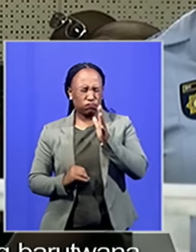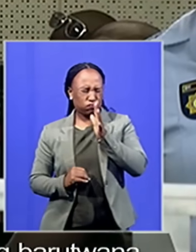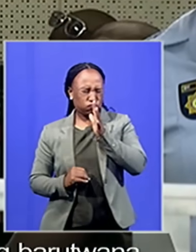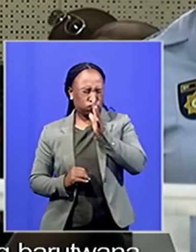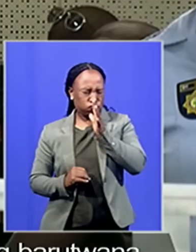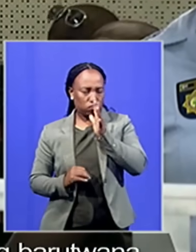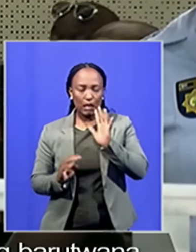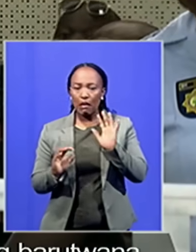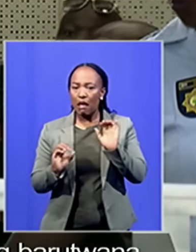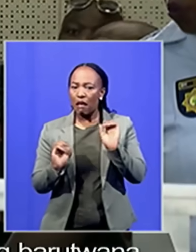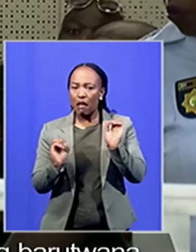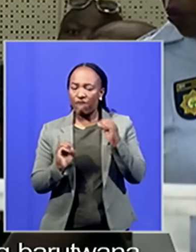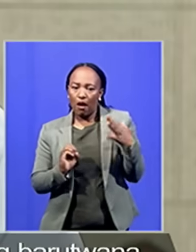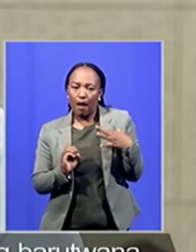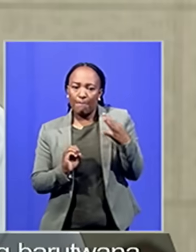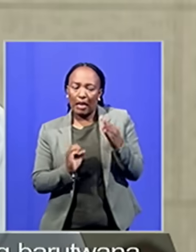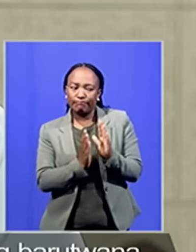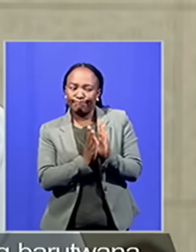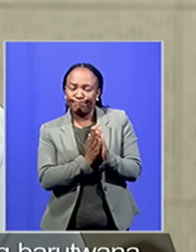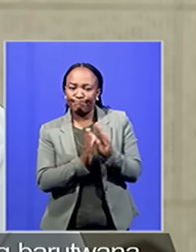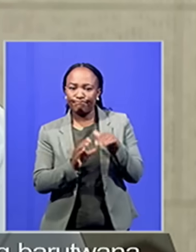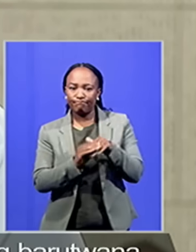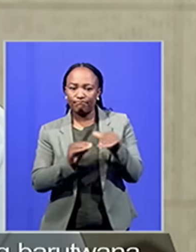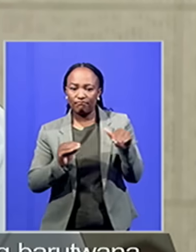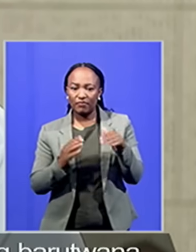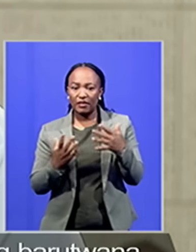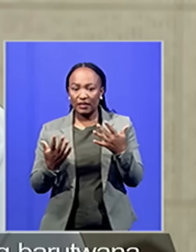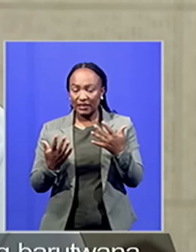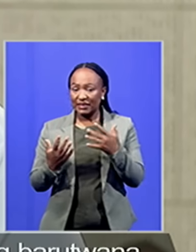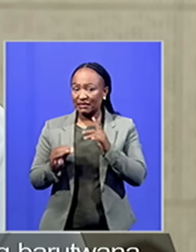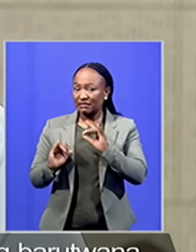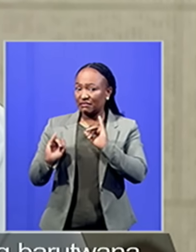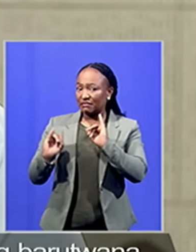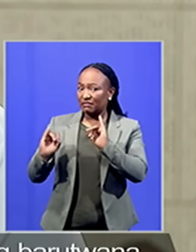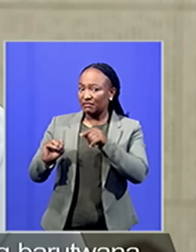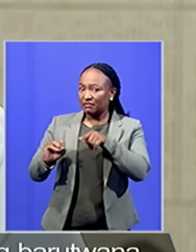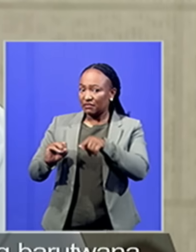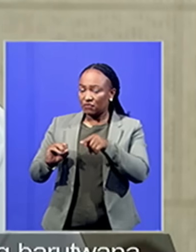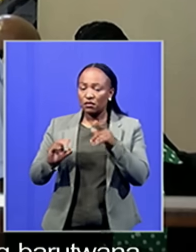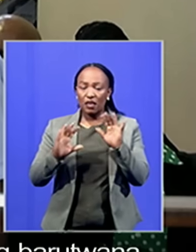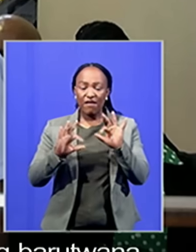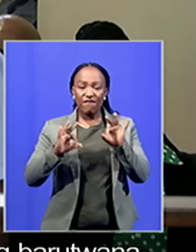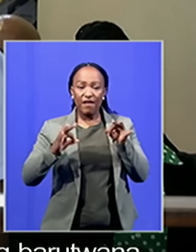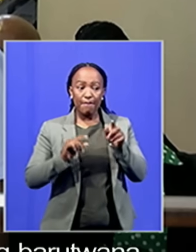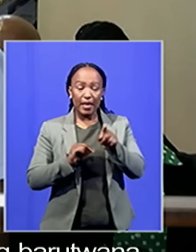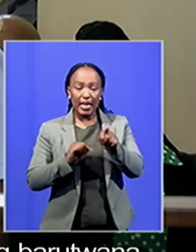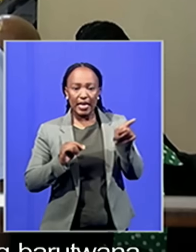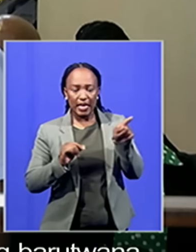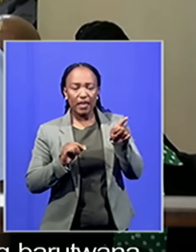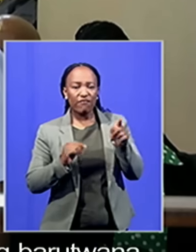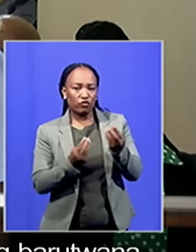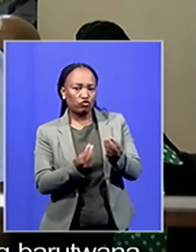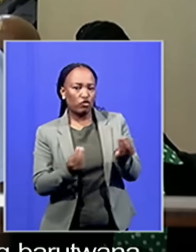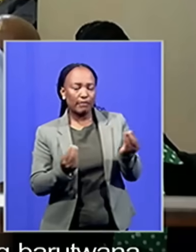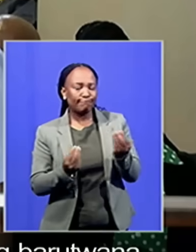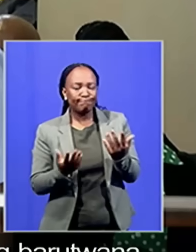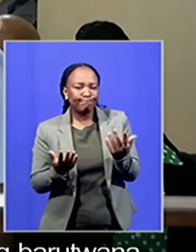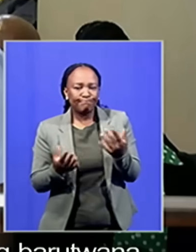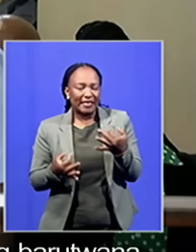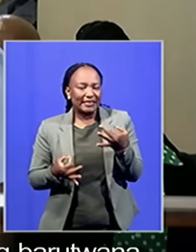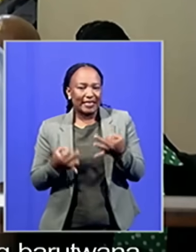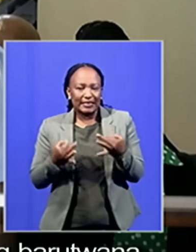etsa kopo ya beili. Le ha a tobane diqoso tse hlokolositsena ba malapa a diphofu ba re ha ho toka e tla etswa